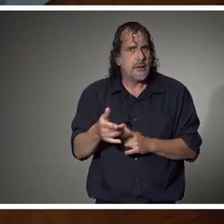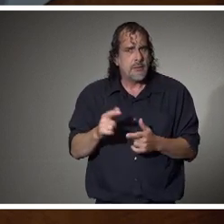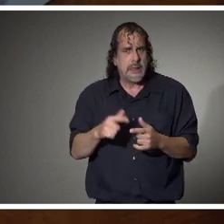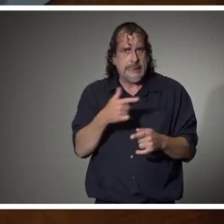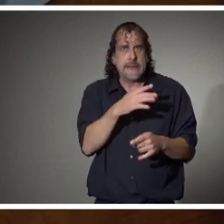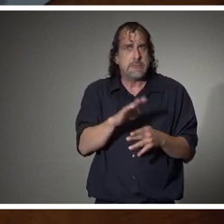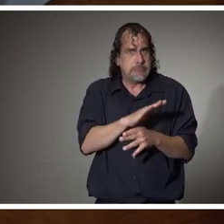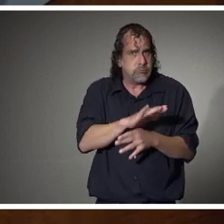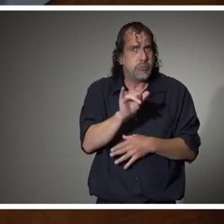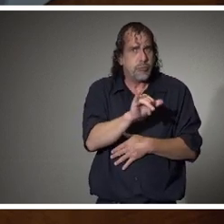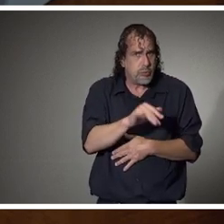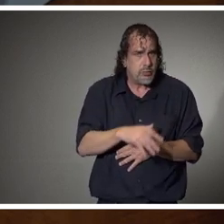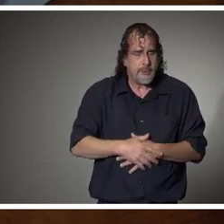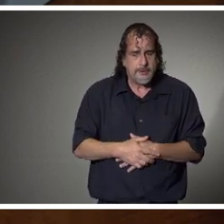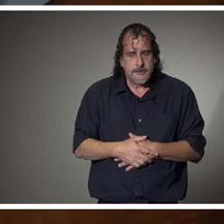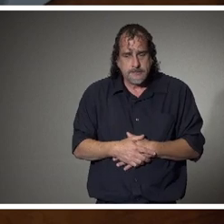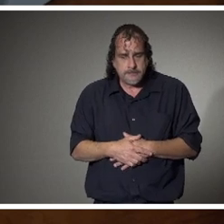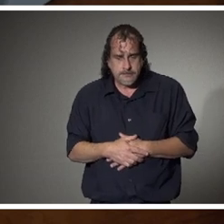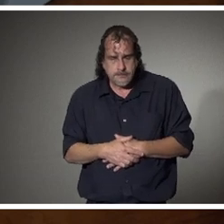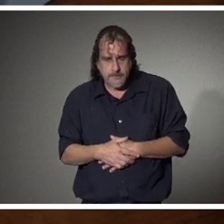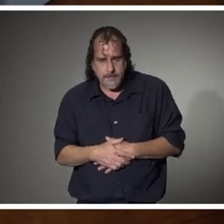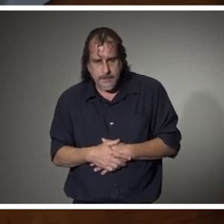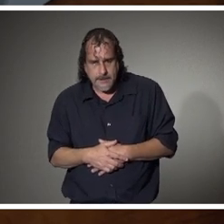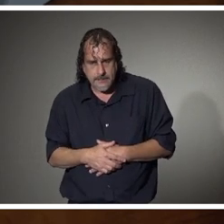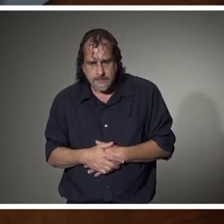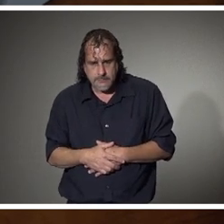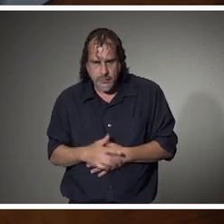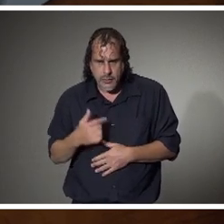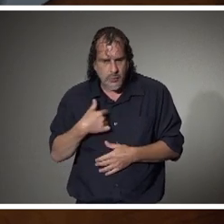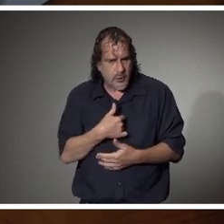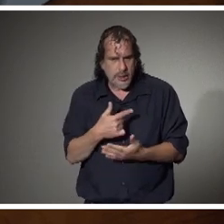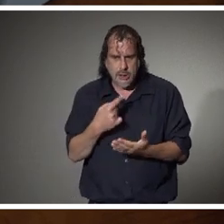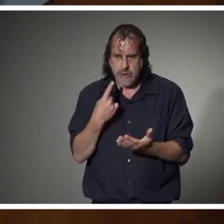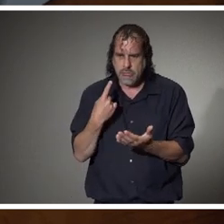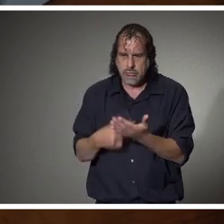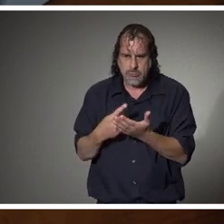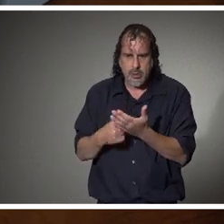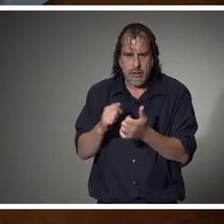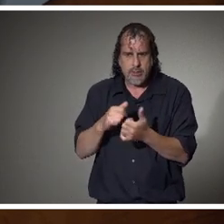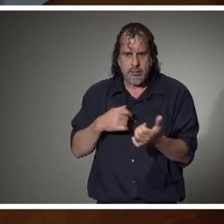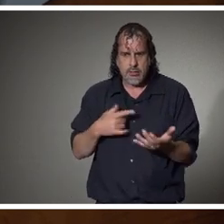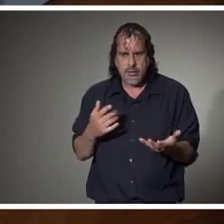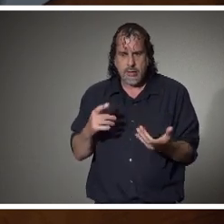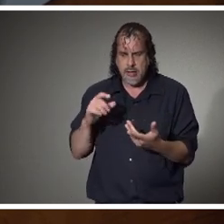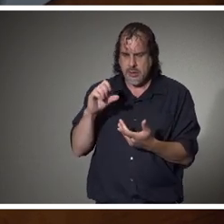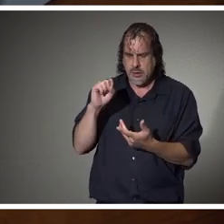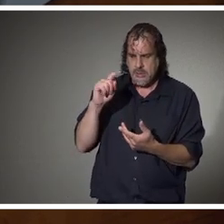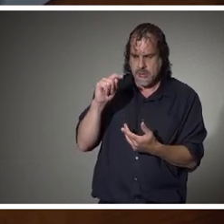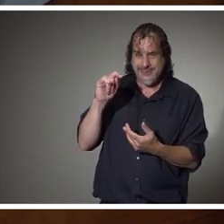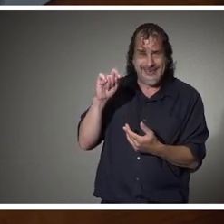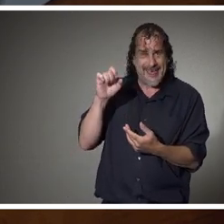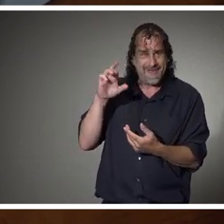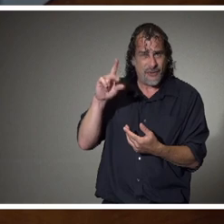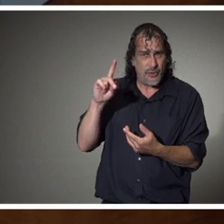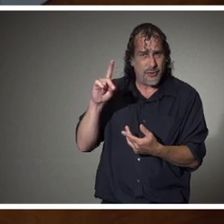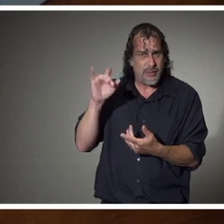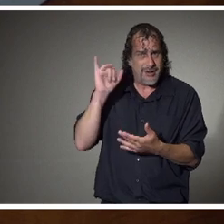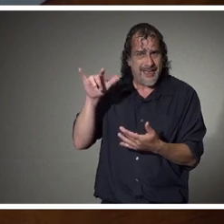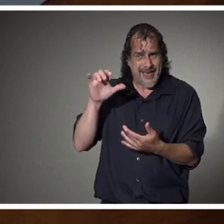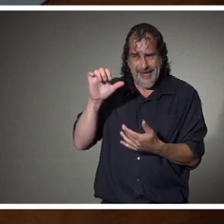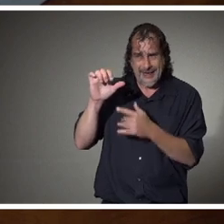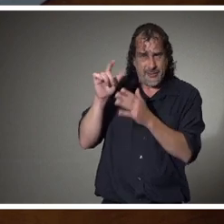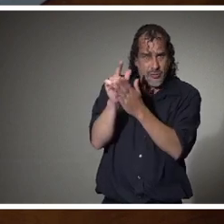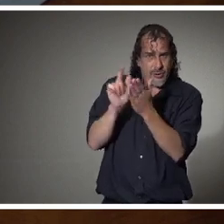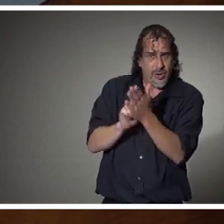busy person. You know, we talk about the Stafford Act. The Stafford Act is actually the act that we utilize,